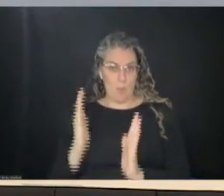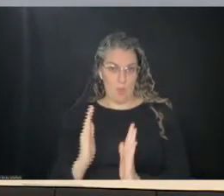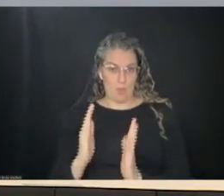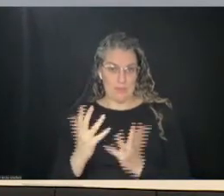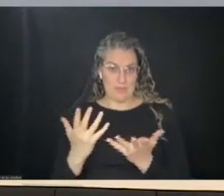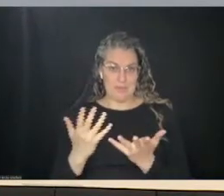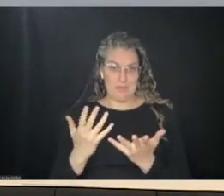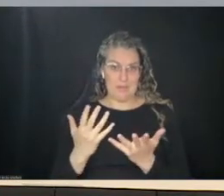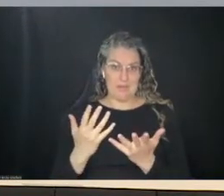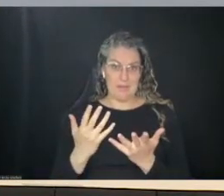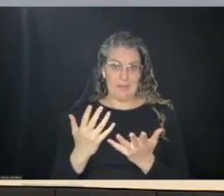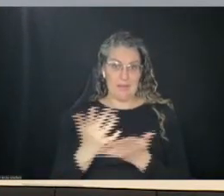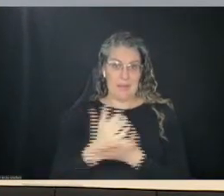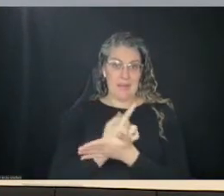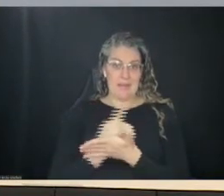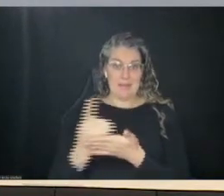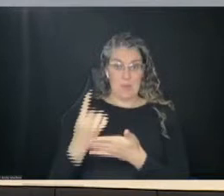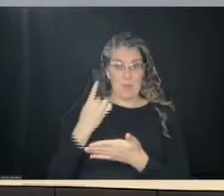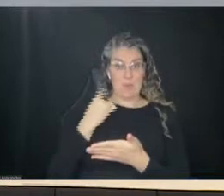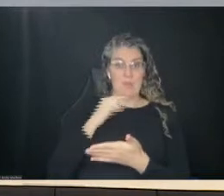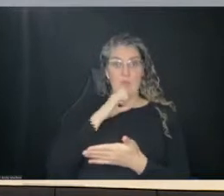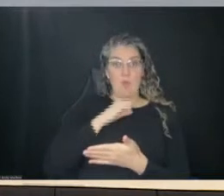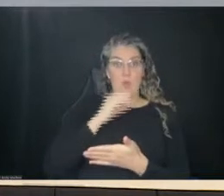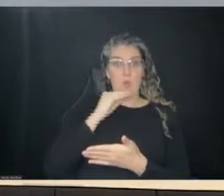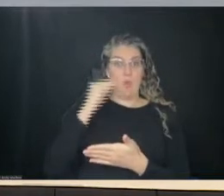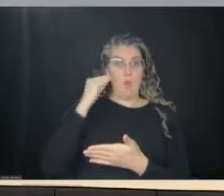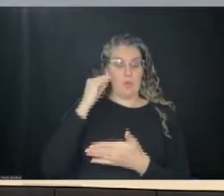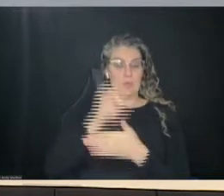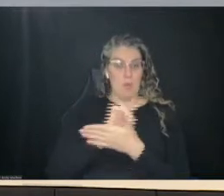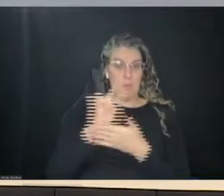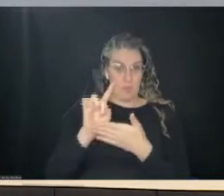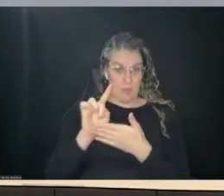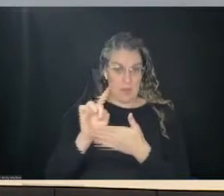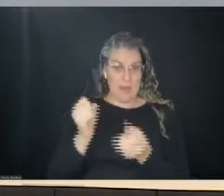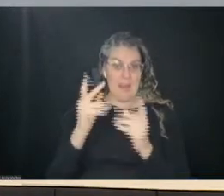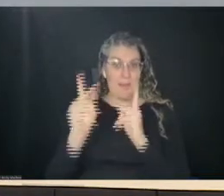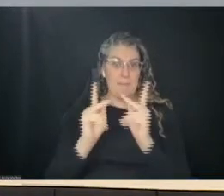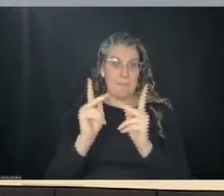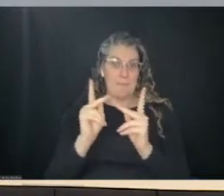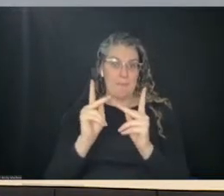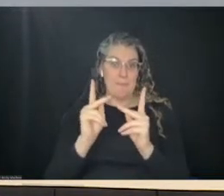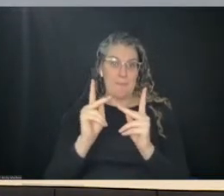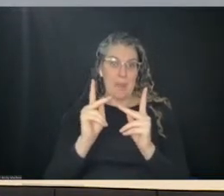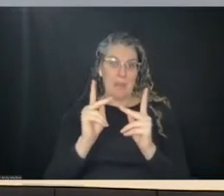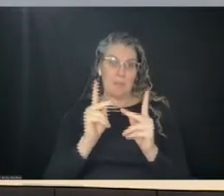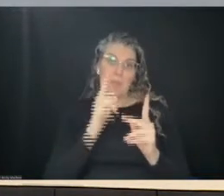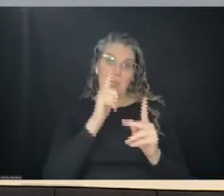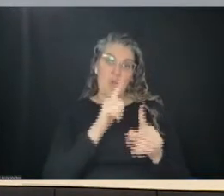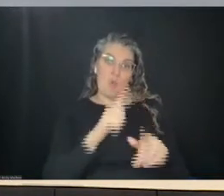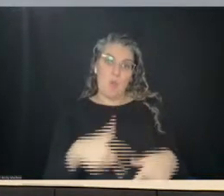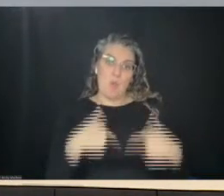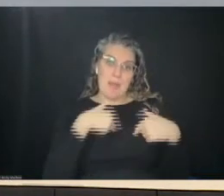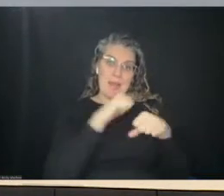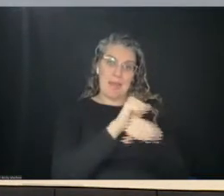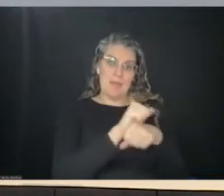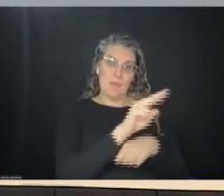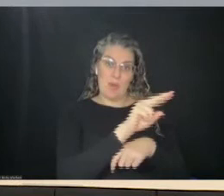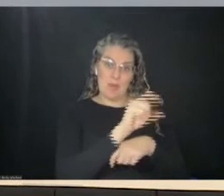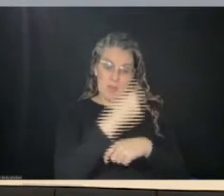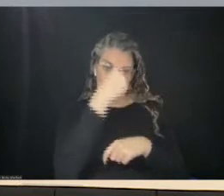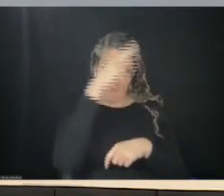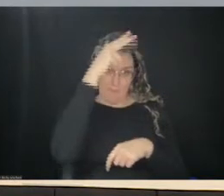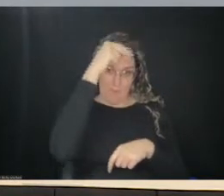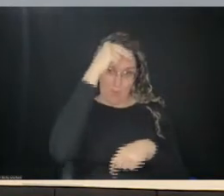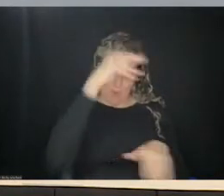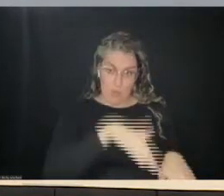Old Home Week starts. We have an awful lot of island natives that work in the U.S., that raise horses in the U.S. A couple of them I've been talking to.